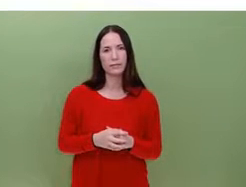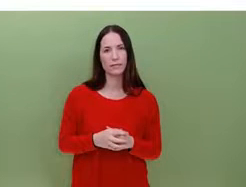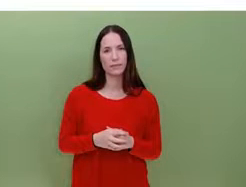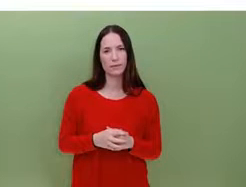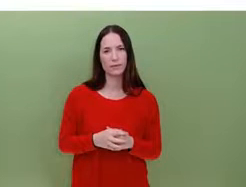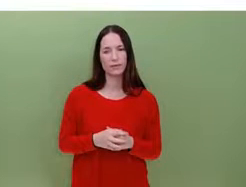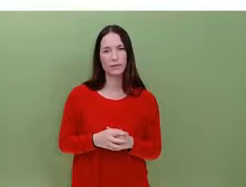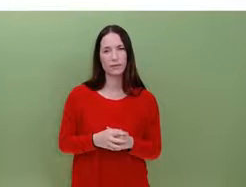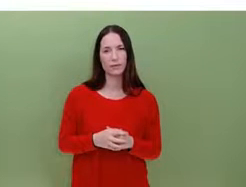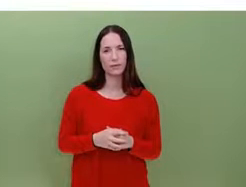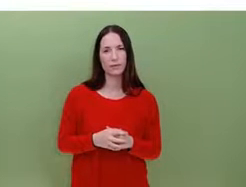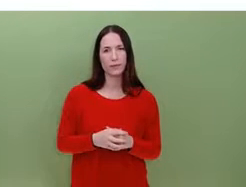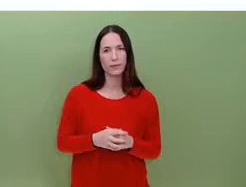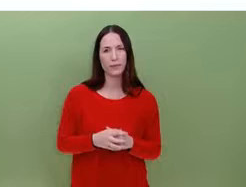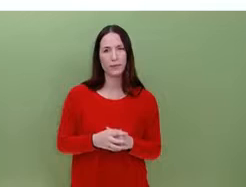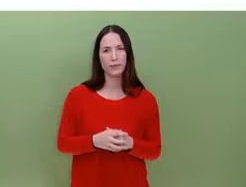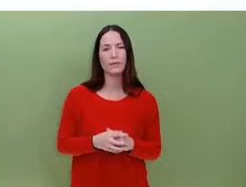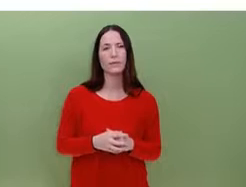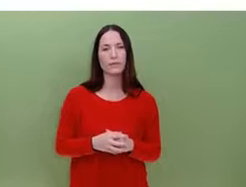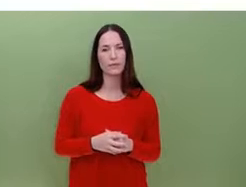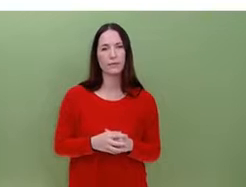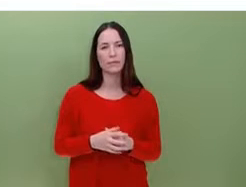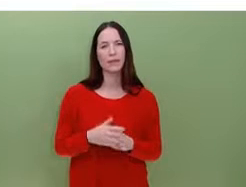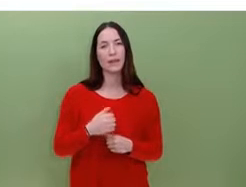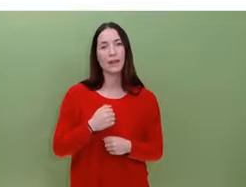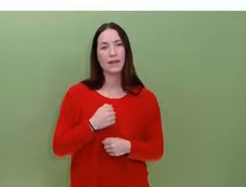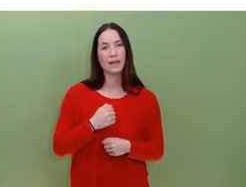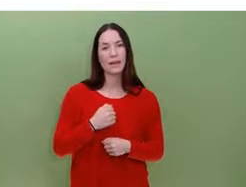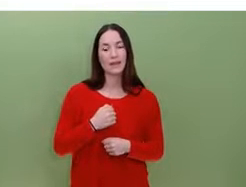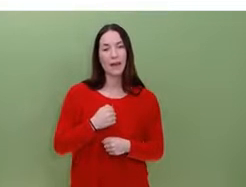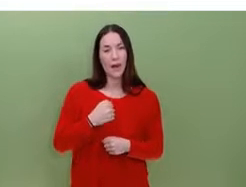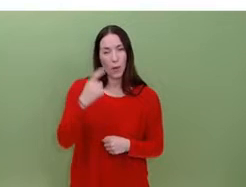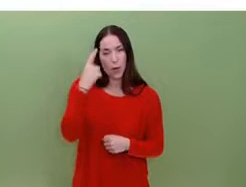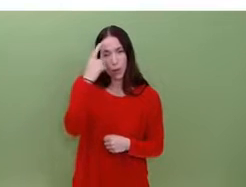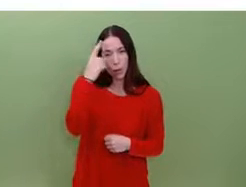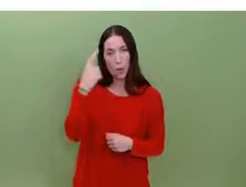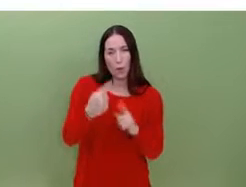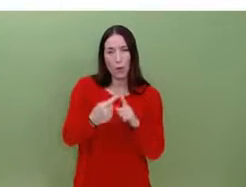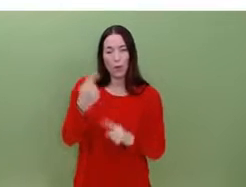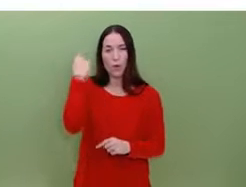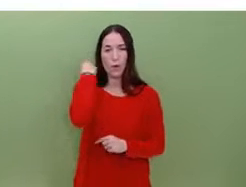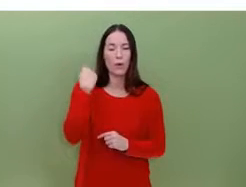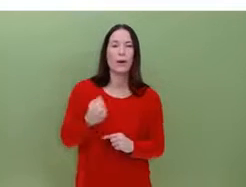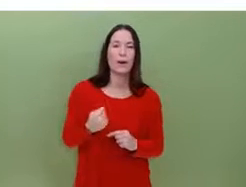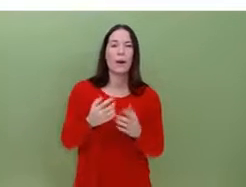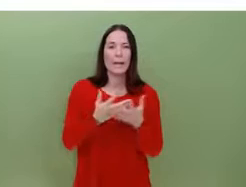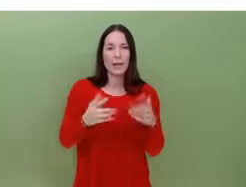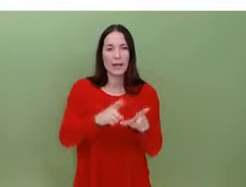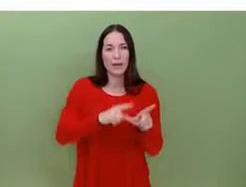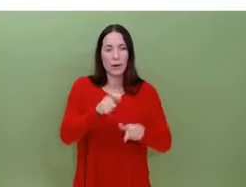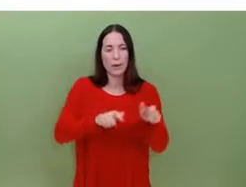was that many young people would be exposed to things that we know impact on mental health: